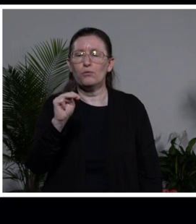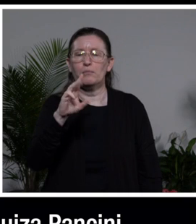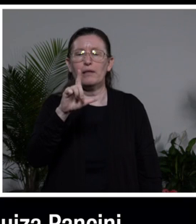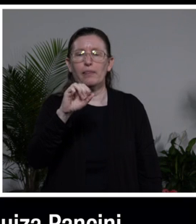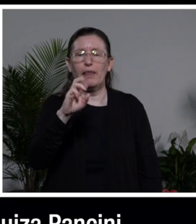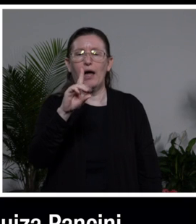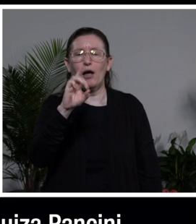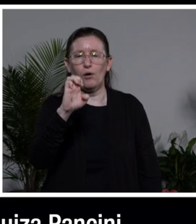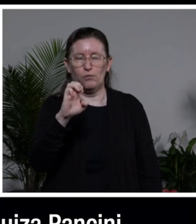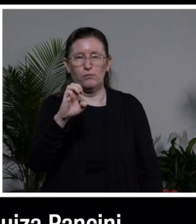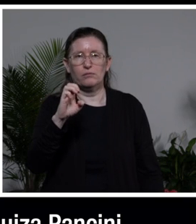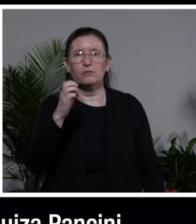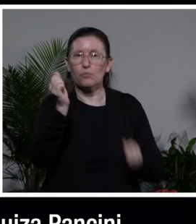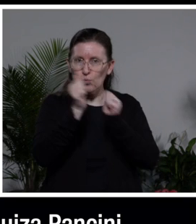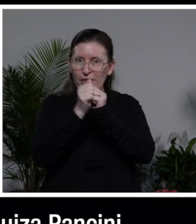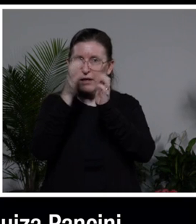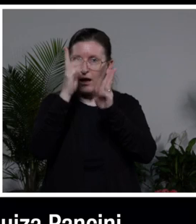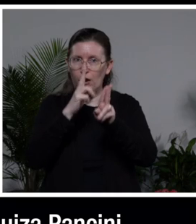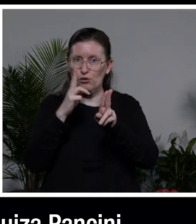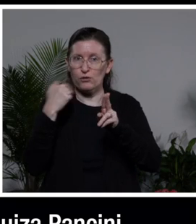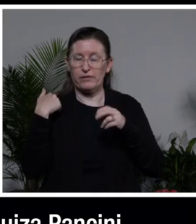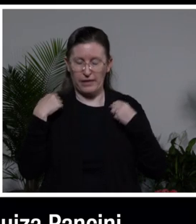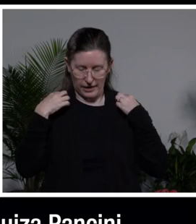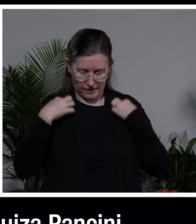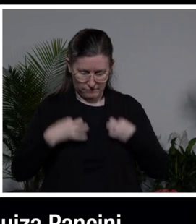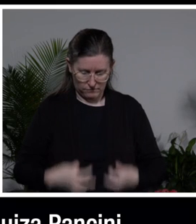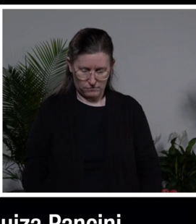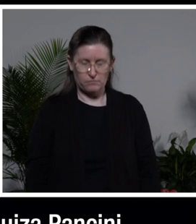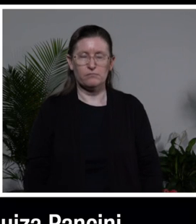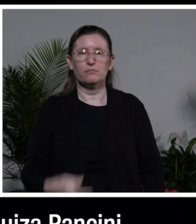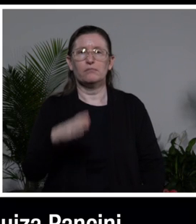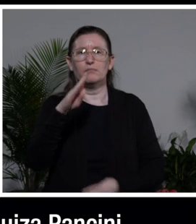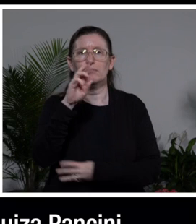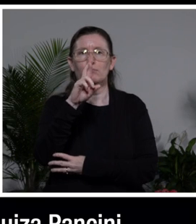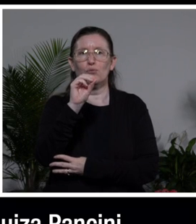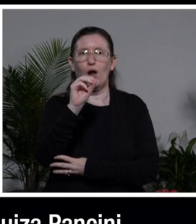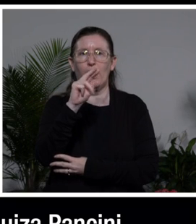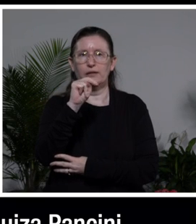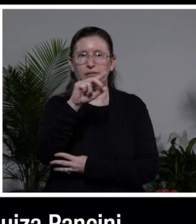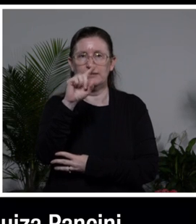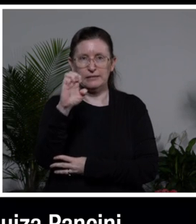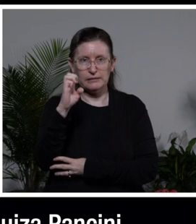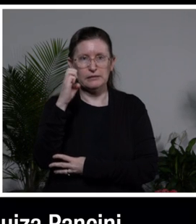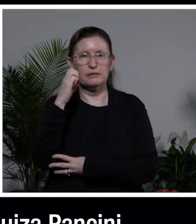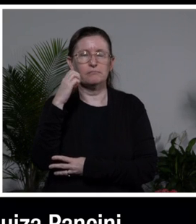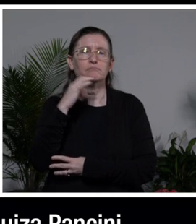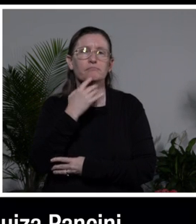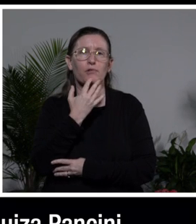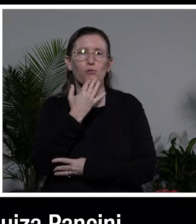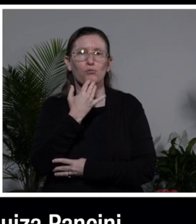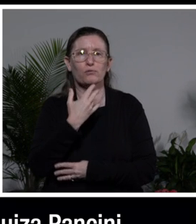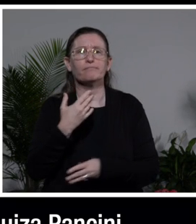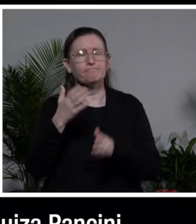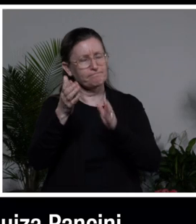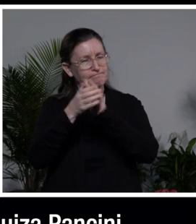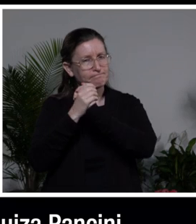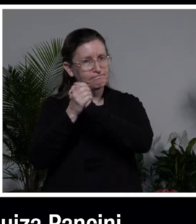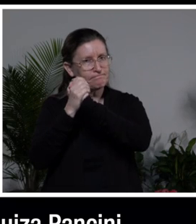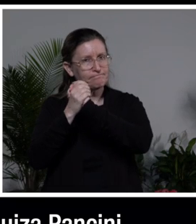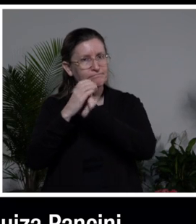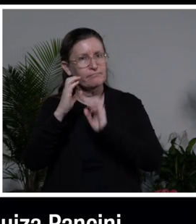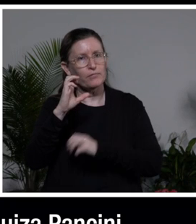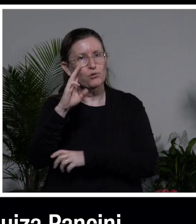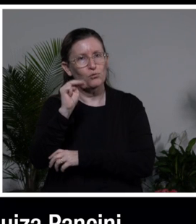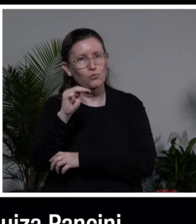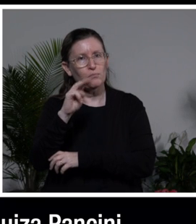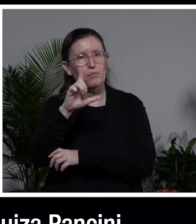graduates with honor. These students are wearing bronze colored honor cords to symbolize their achievement. Congratulations,